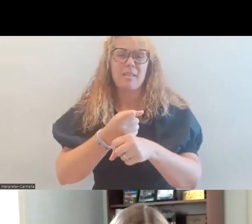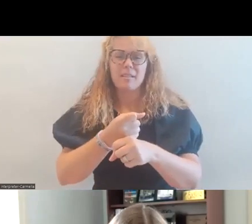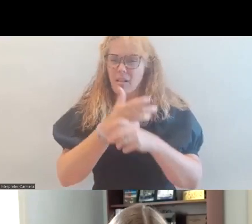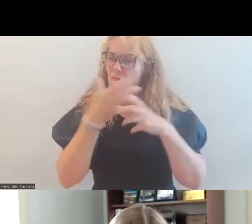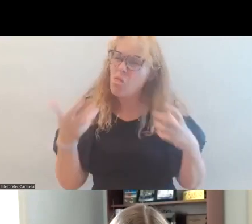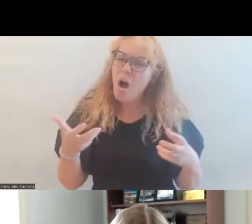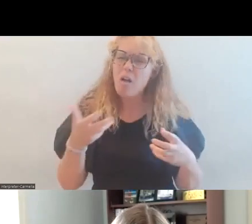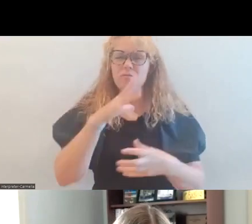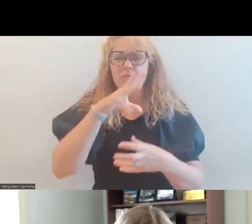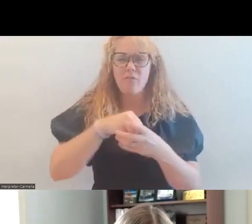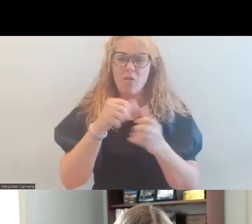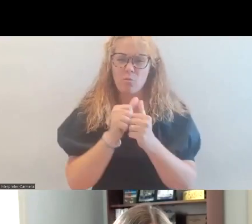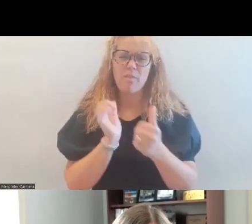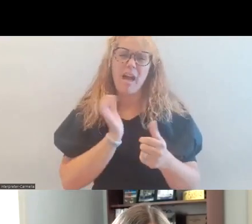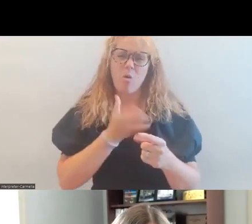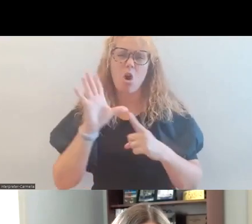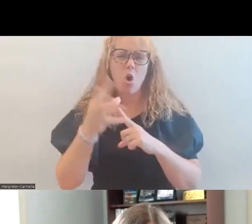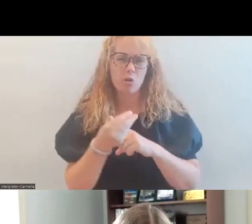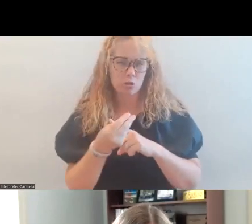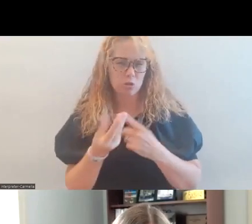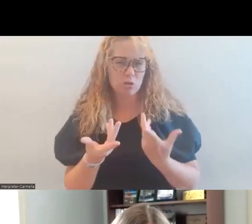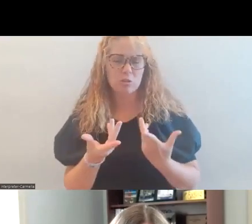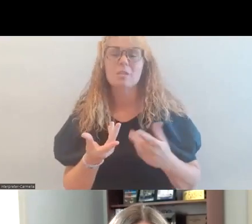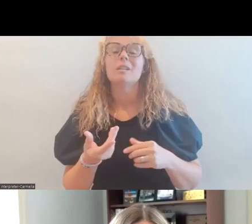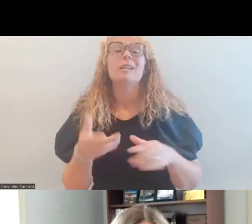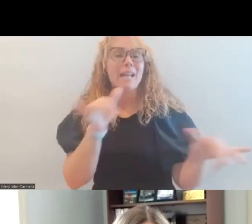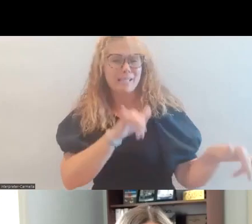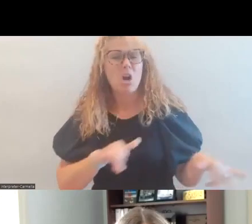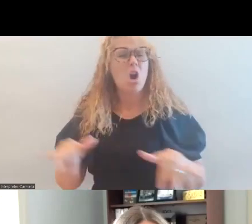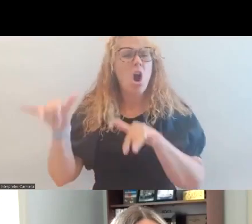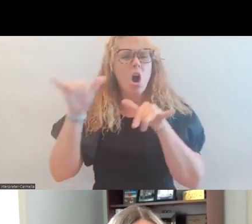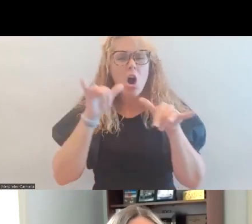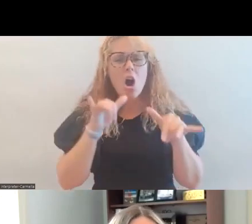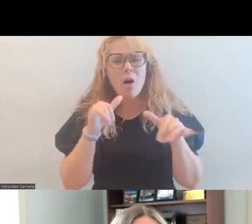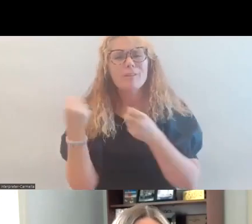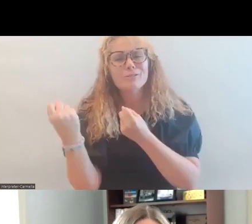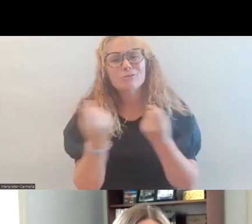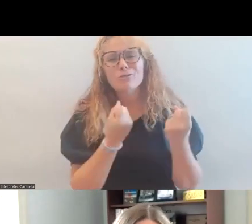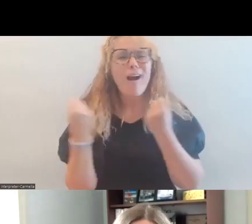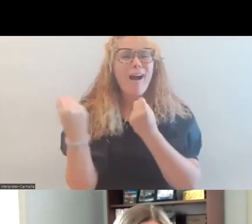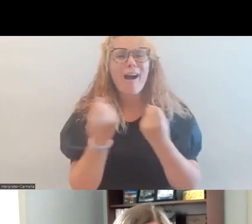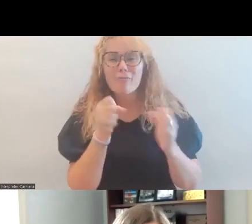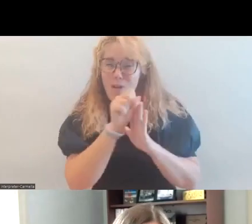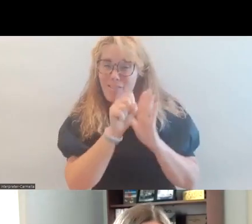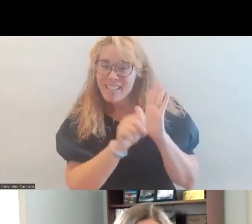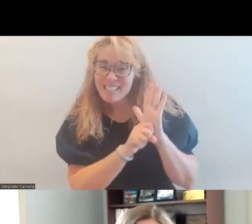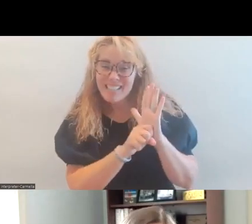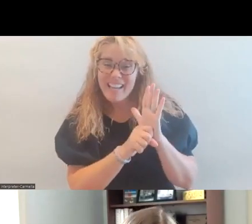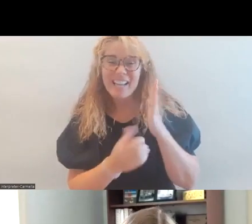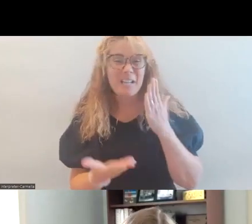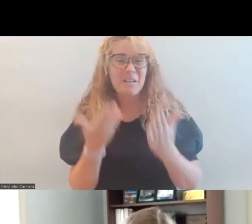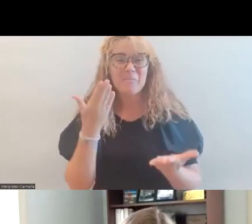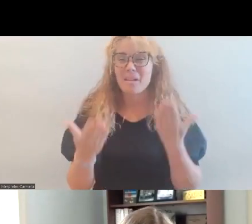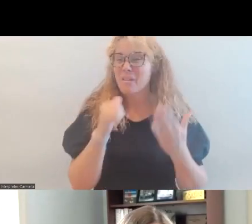among many races here. It is not uncommon to drive through a town in our state and there may not be a working